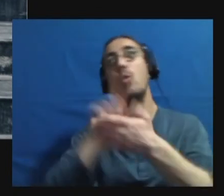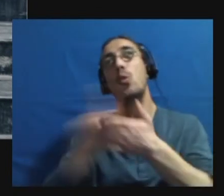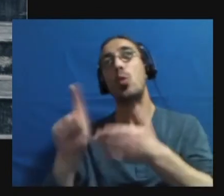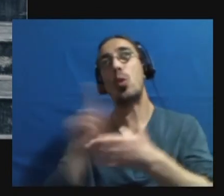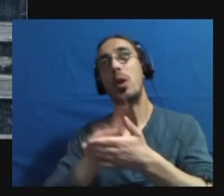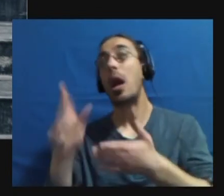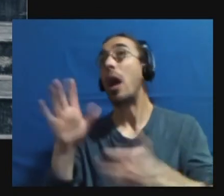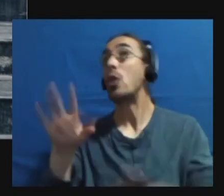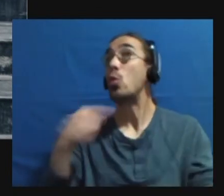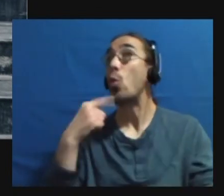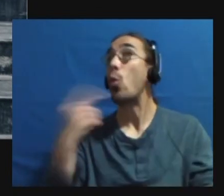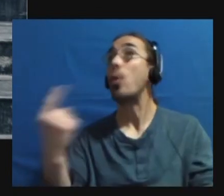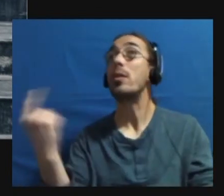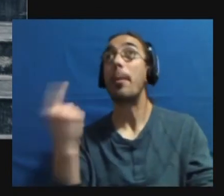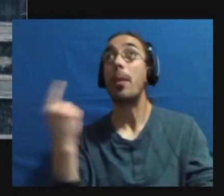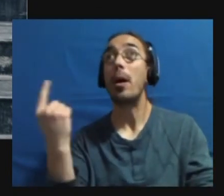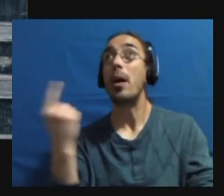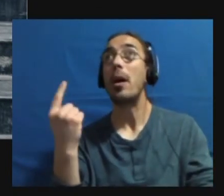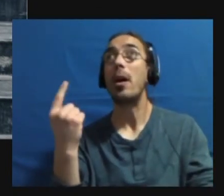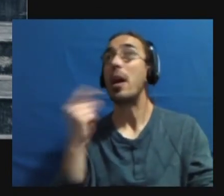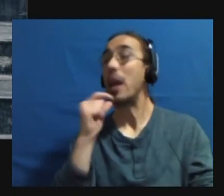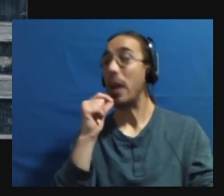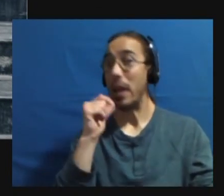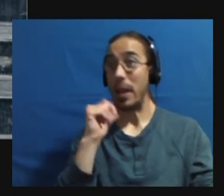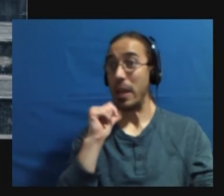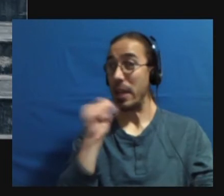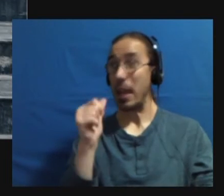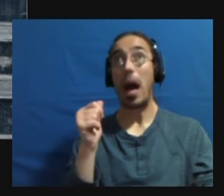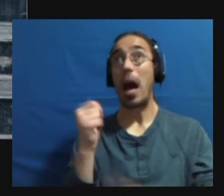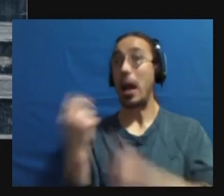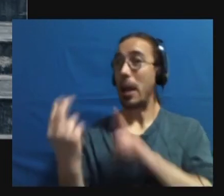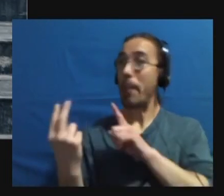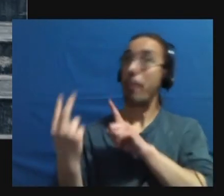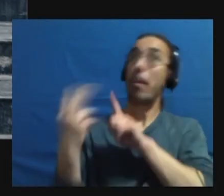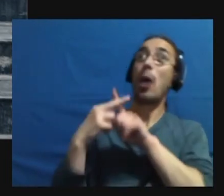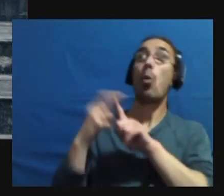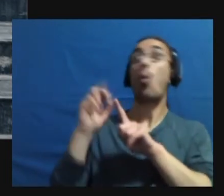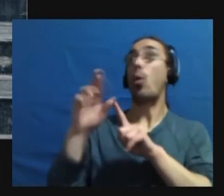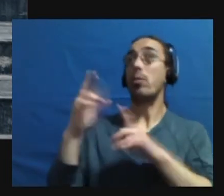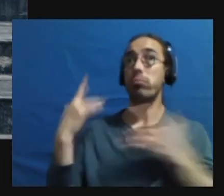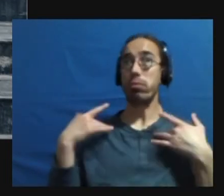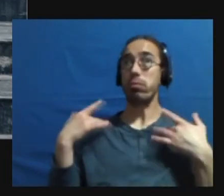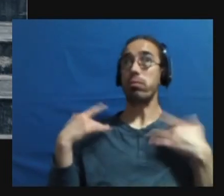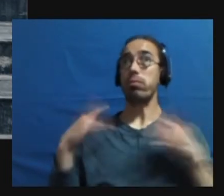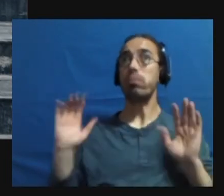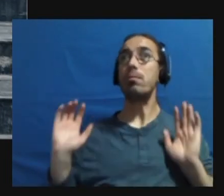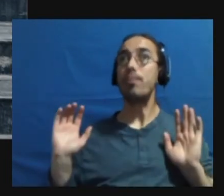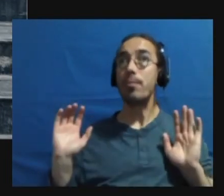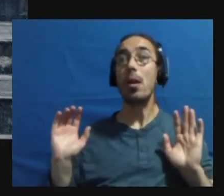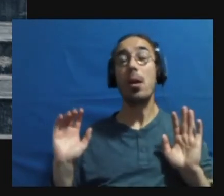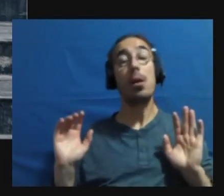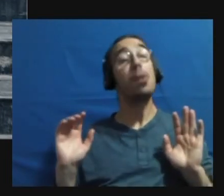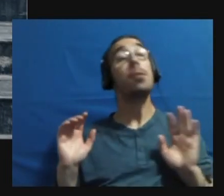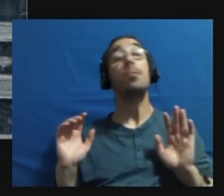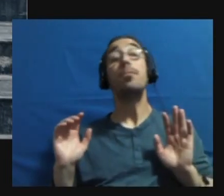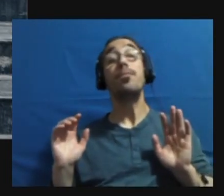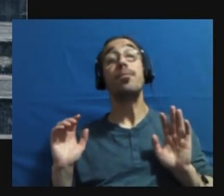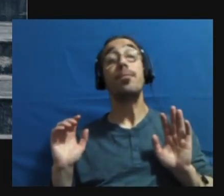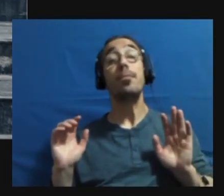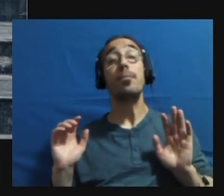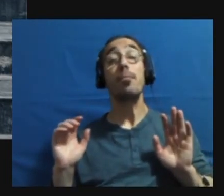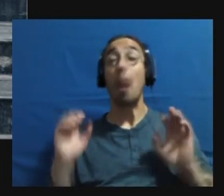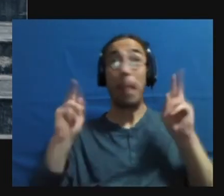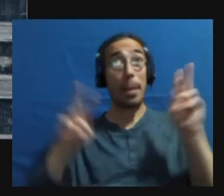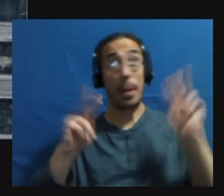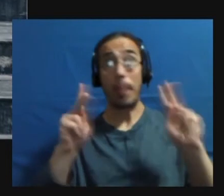"No, there's no implied meaning behind what I'm saying to you." And they don't believe you. No,